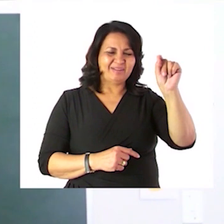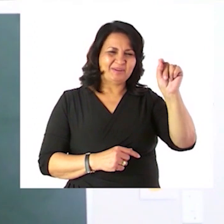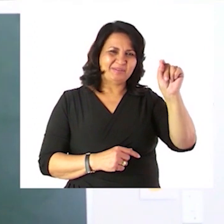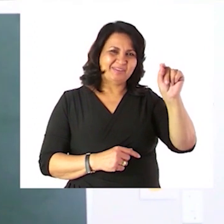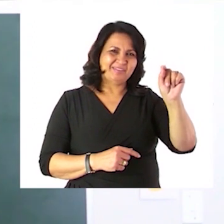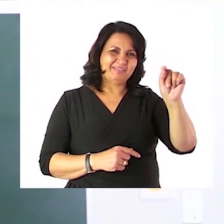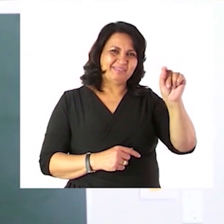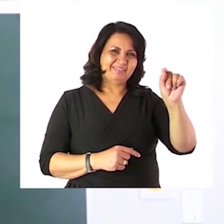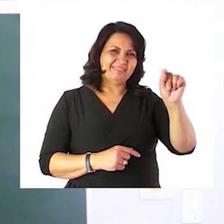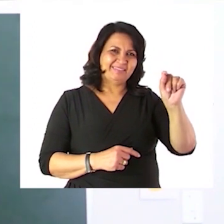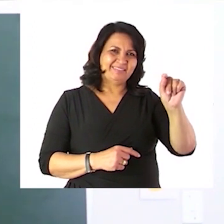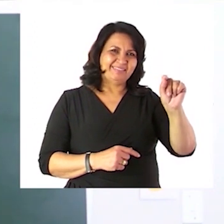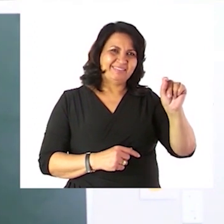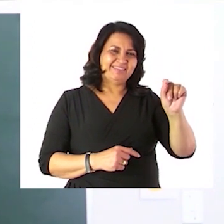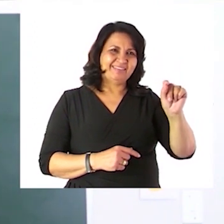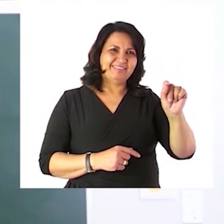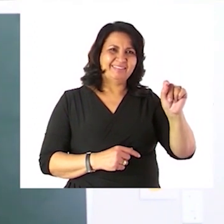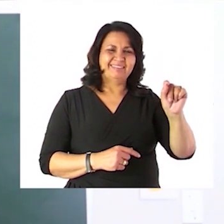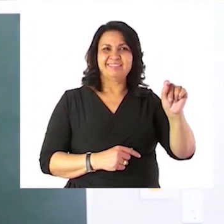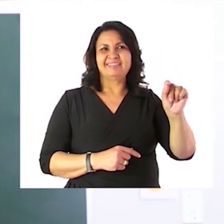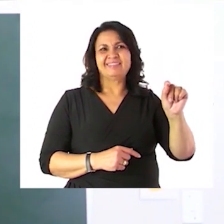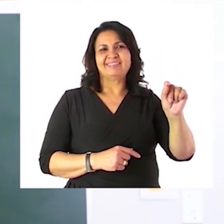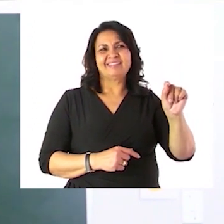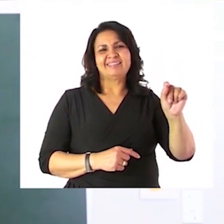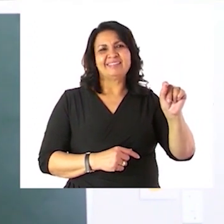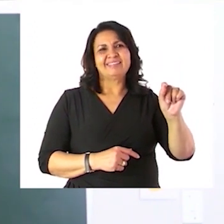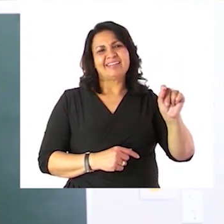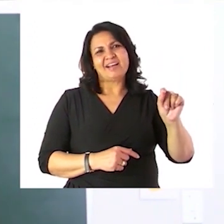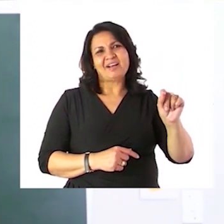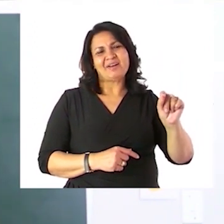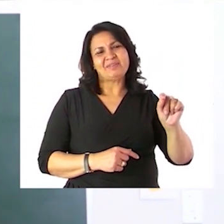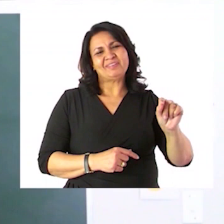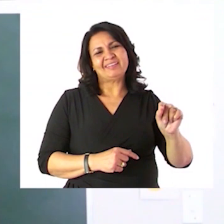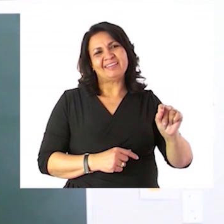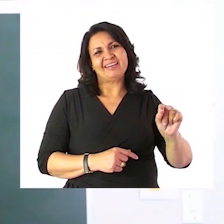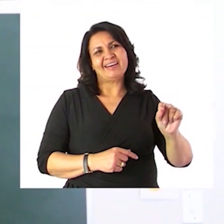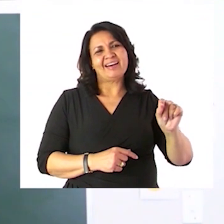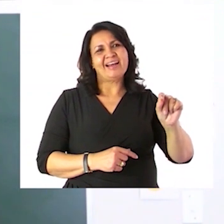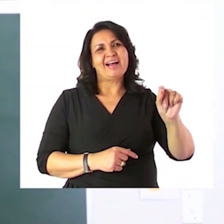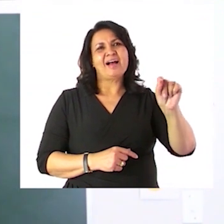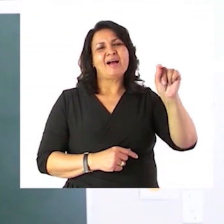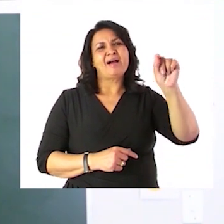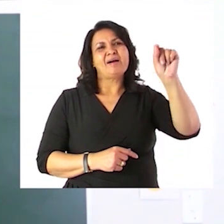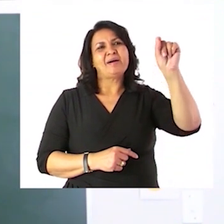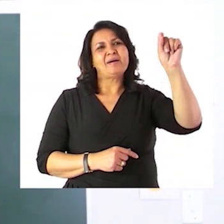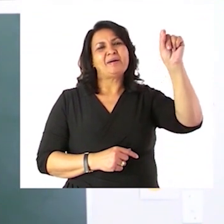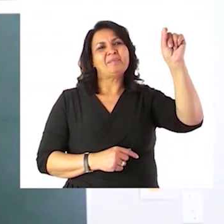can remember how to go. We start at the top, we go down,